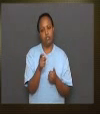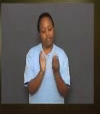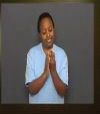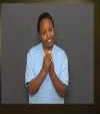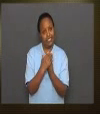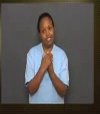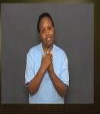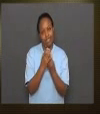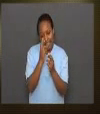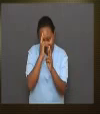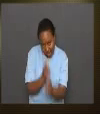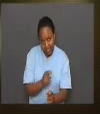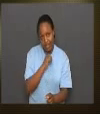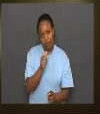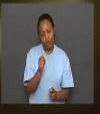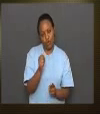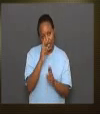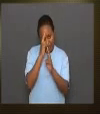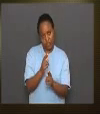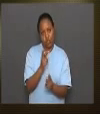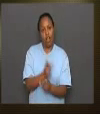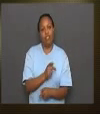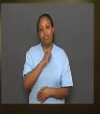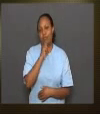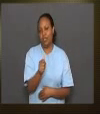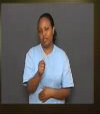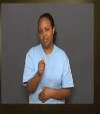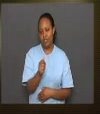the respect and dignity they deserve.